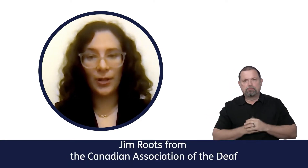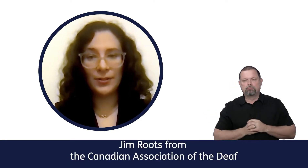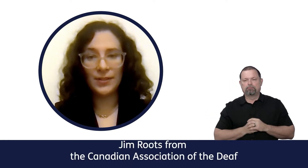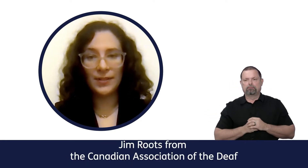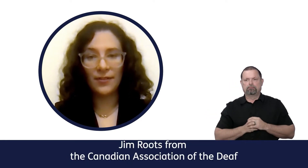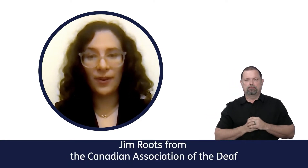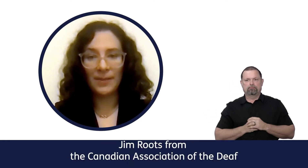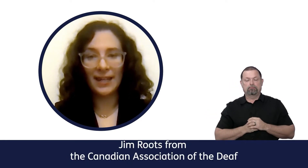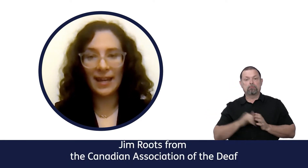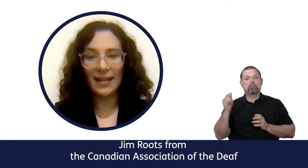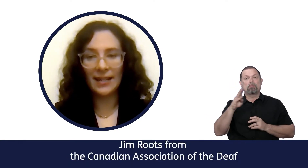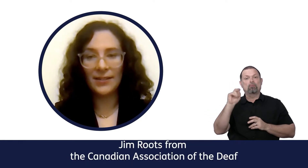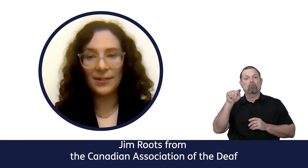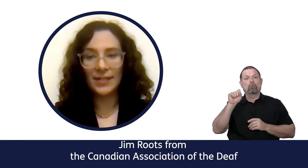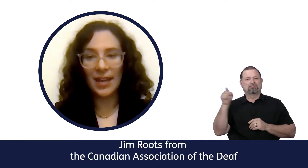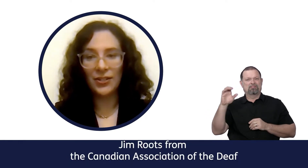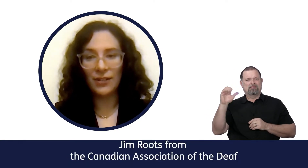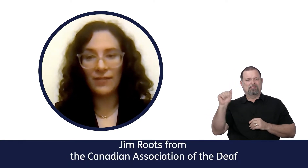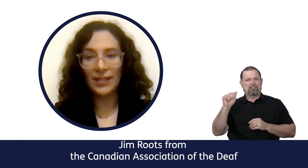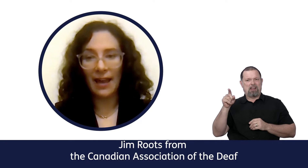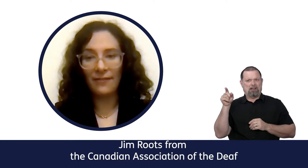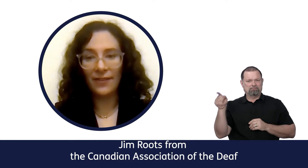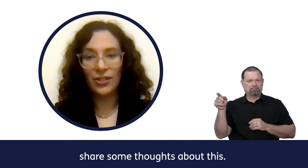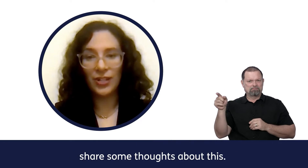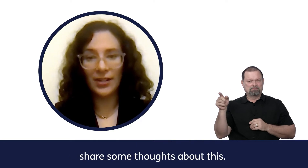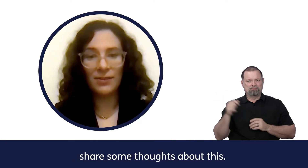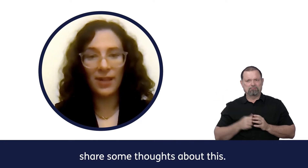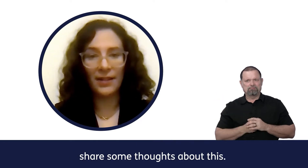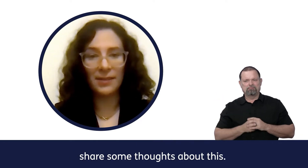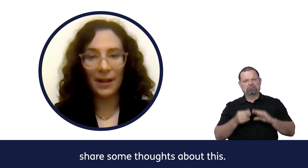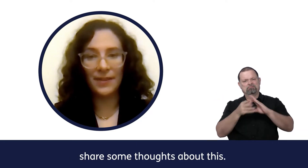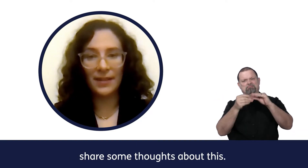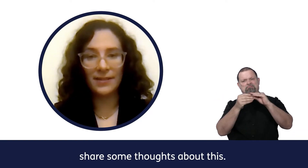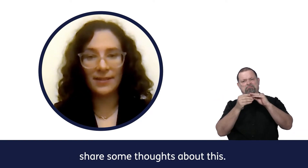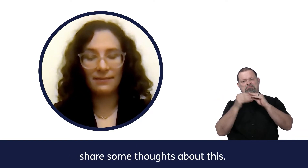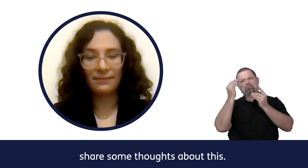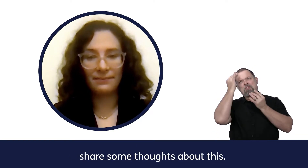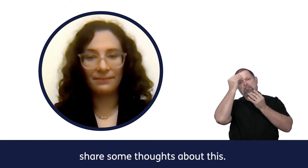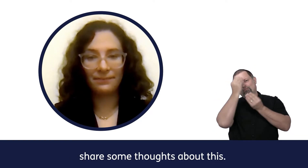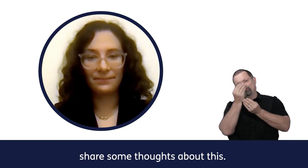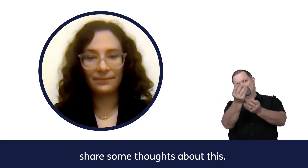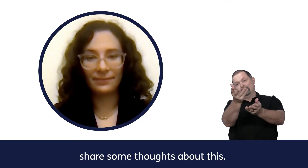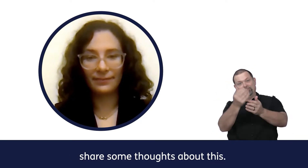Jim Roots, from the Canadian Association of the Deaf, shares some thoughts about this.